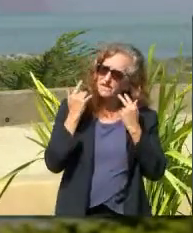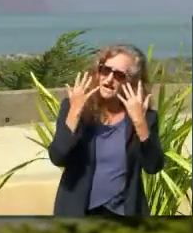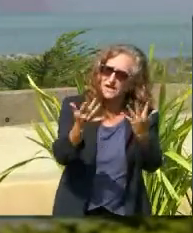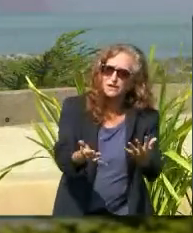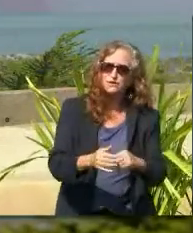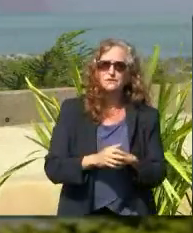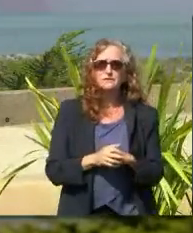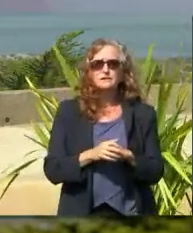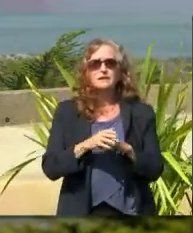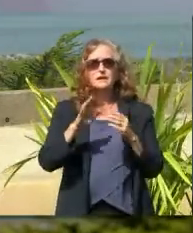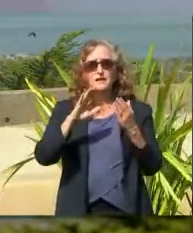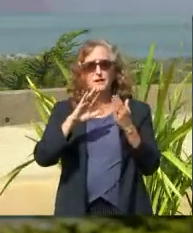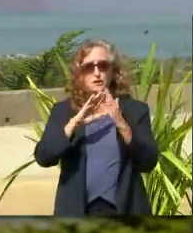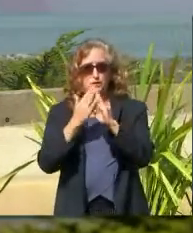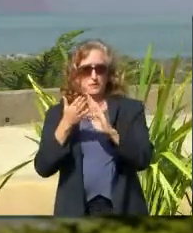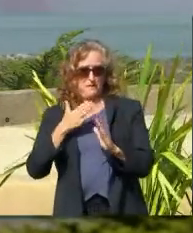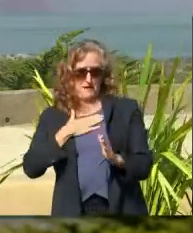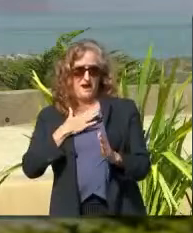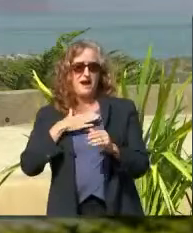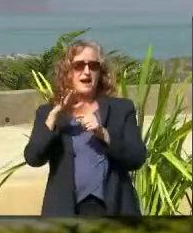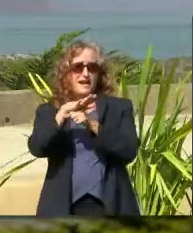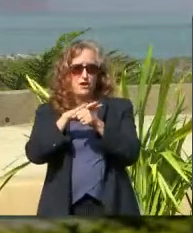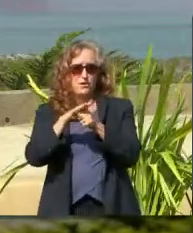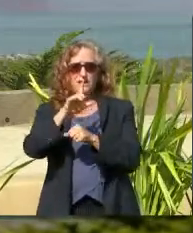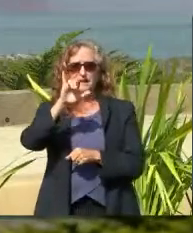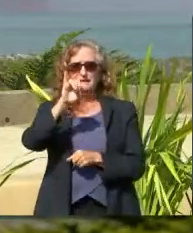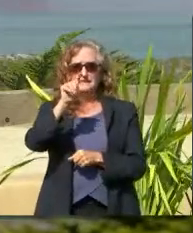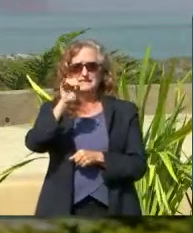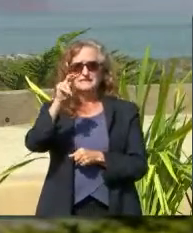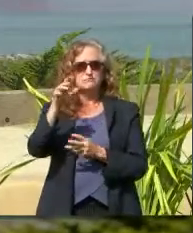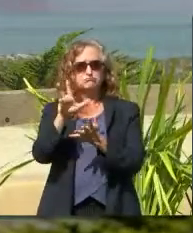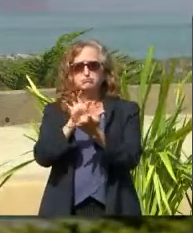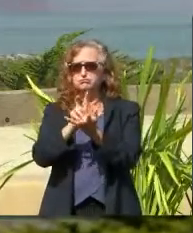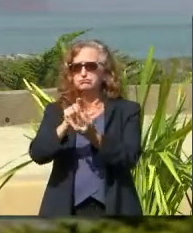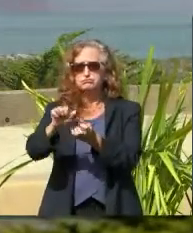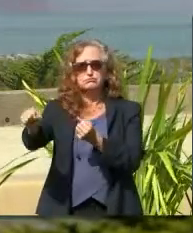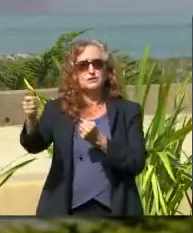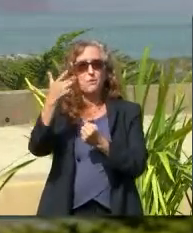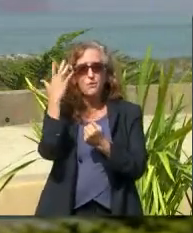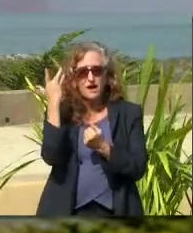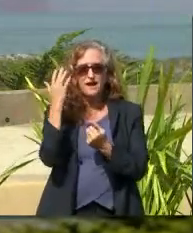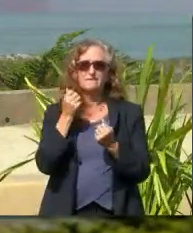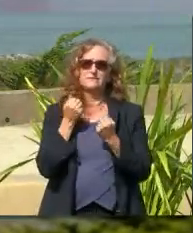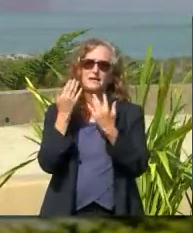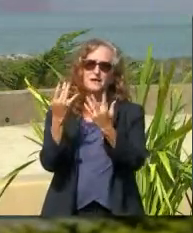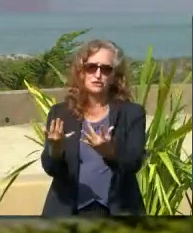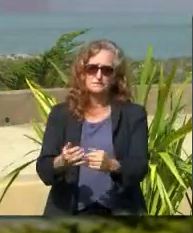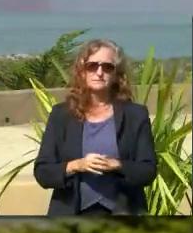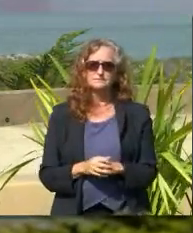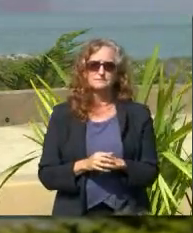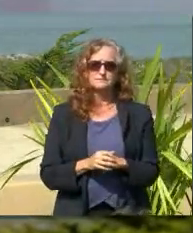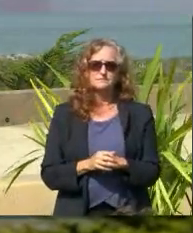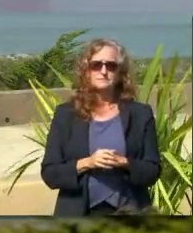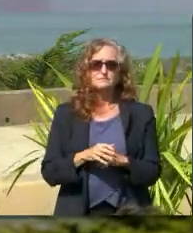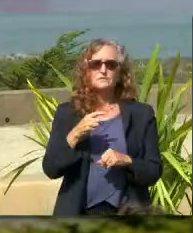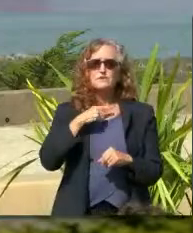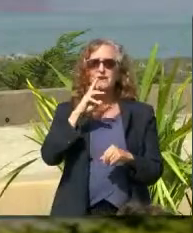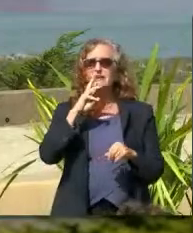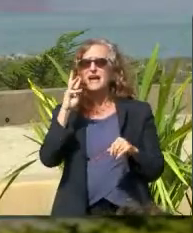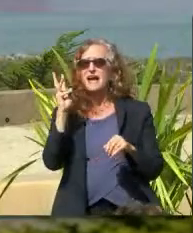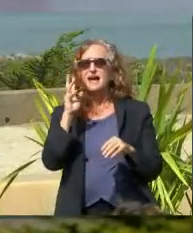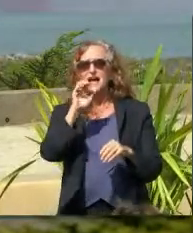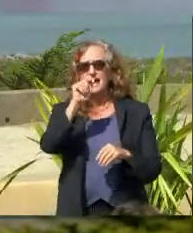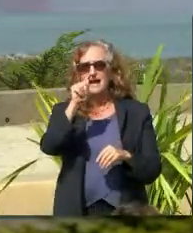community called Lytton in my town, in my province, no longer exists because of wildfires. We had atmospheric rivers, we had